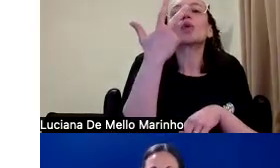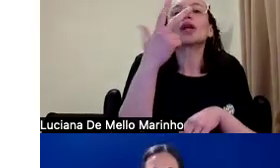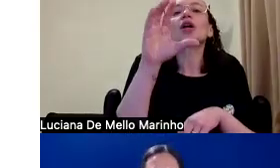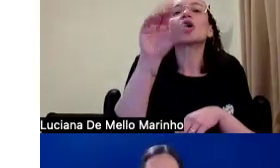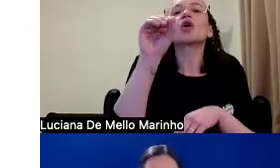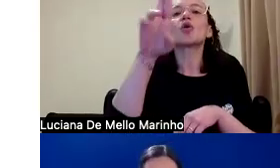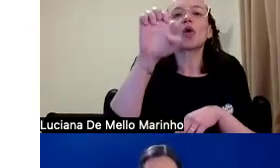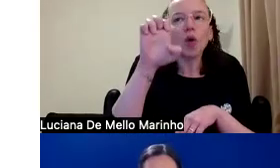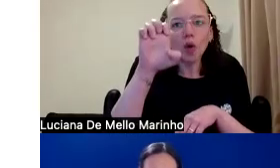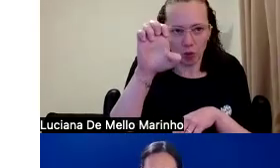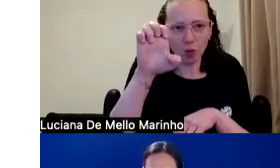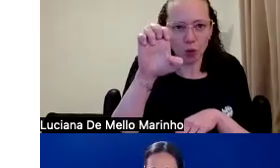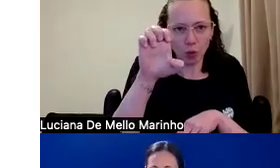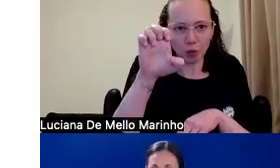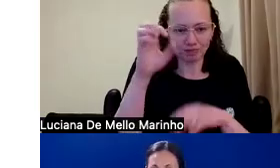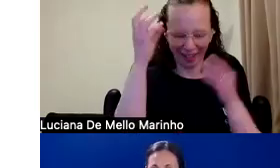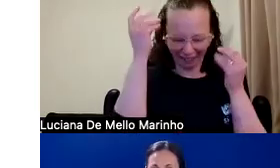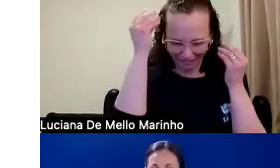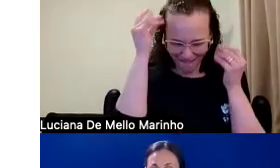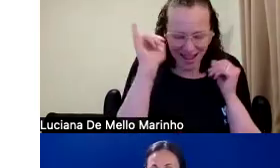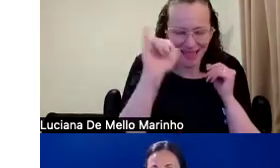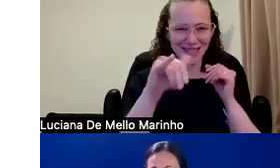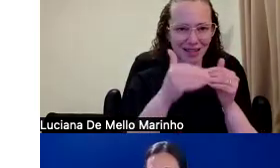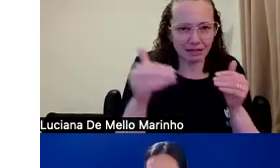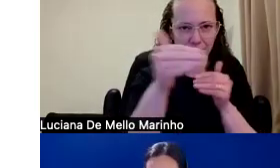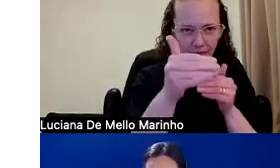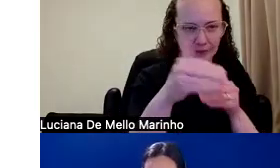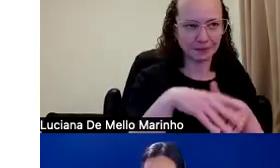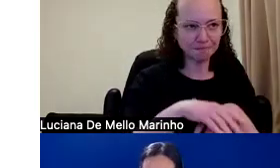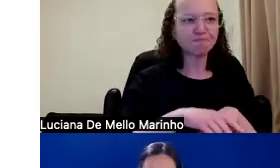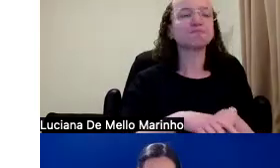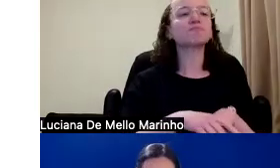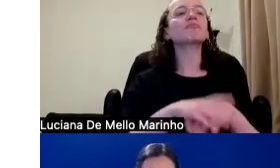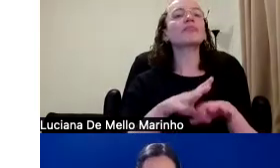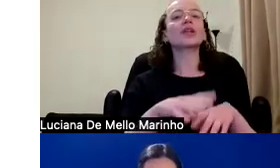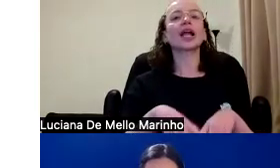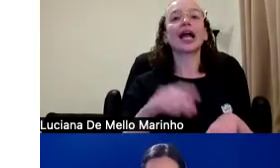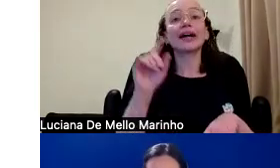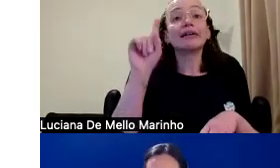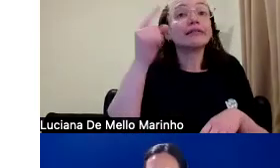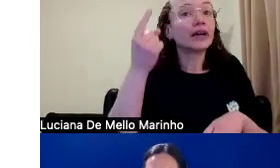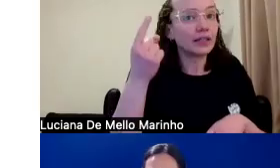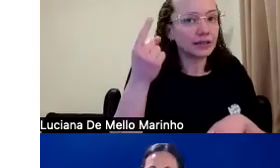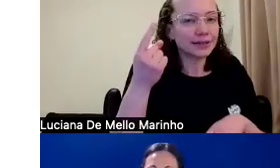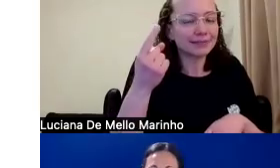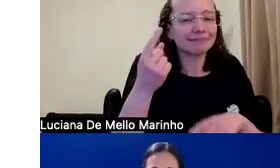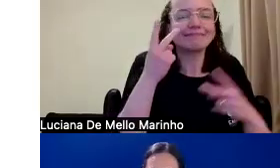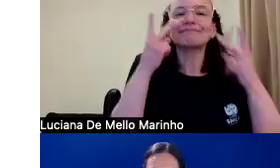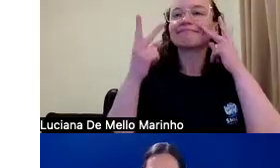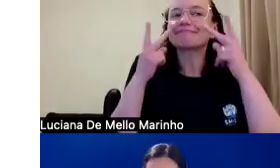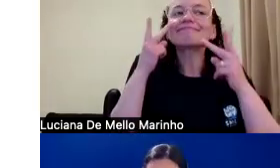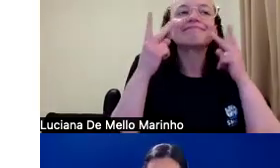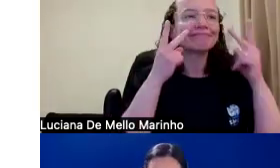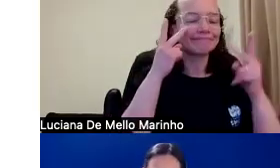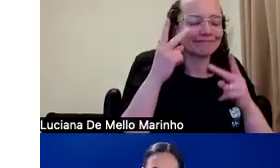So it is very important that we have, there's three core ideas that we will discuss. So the first